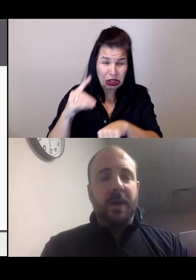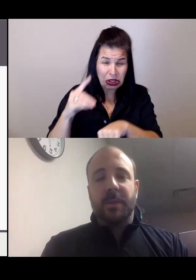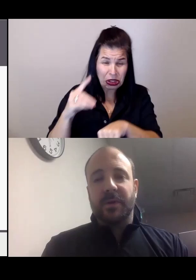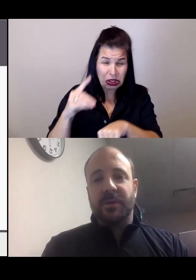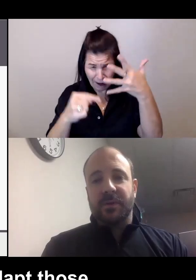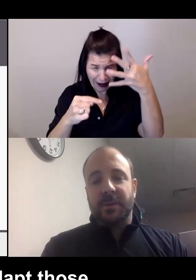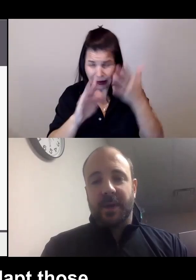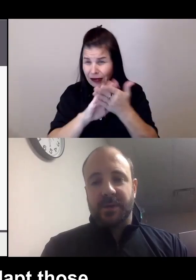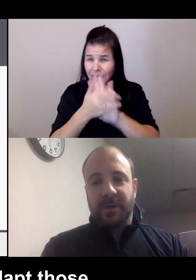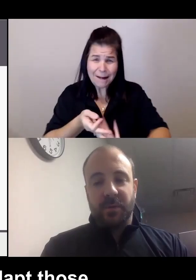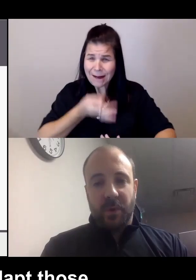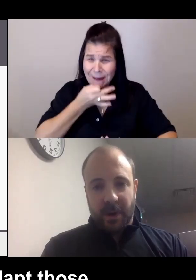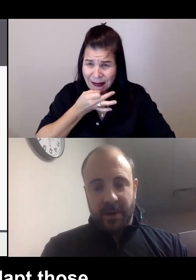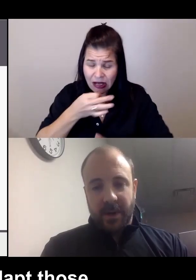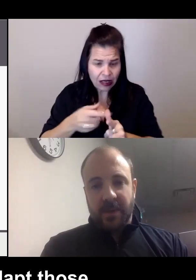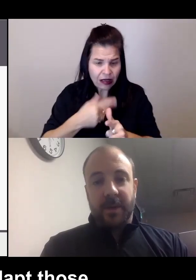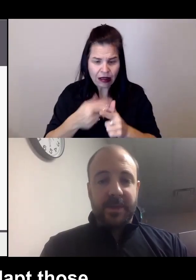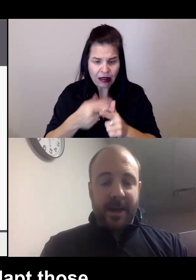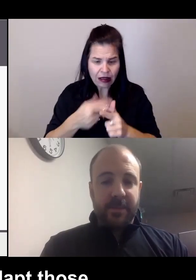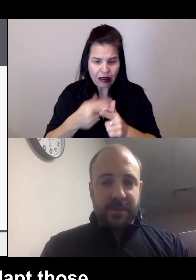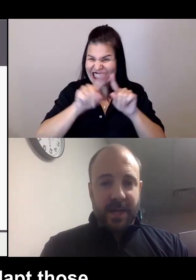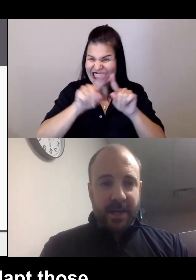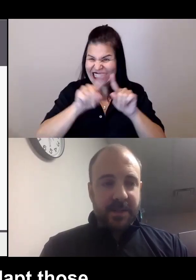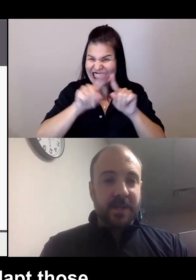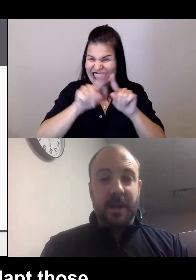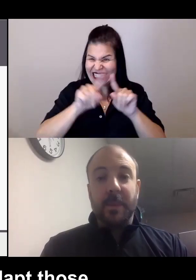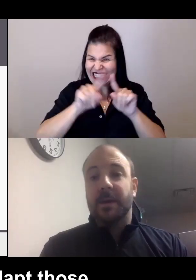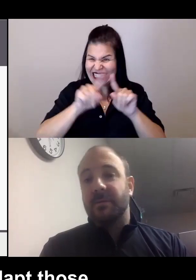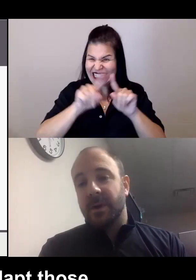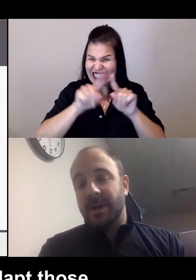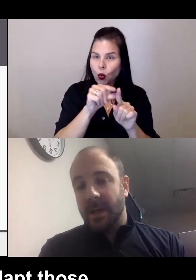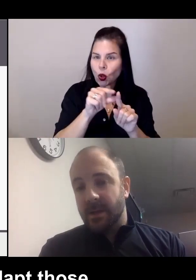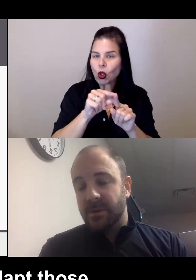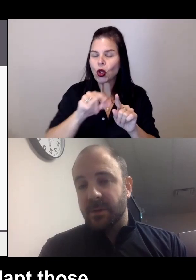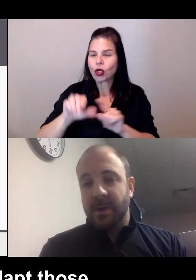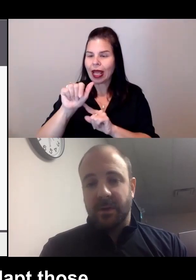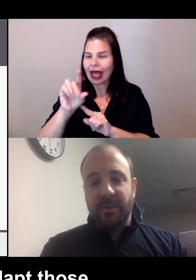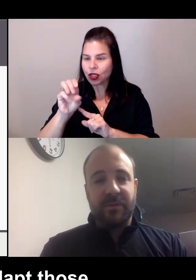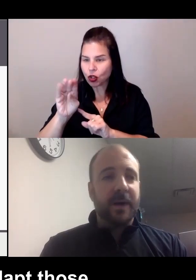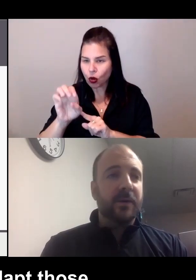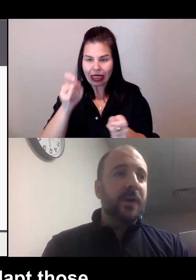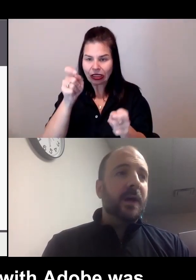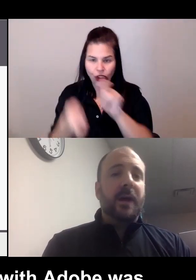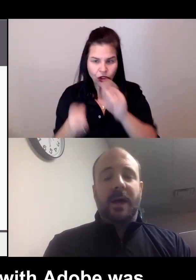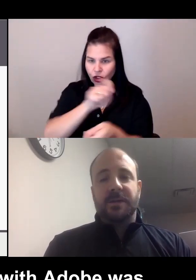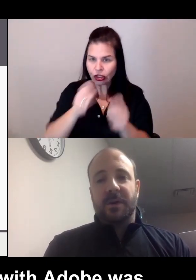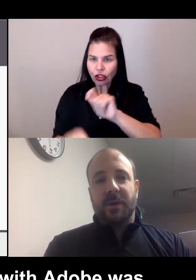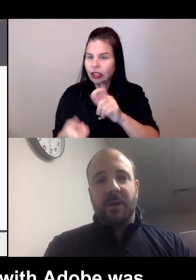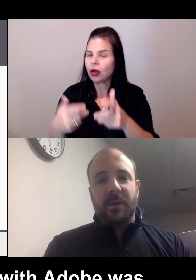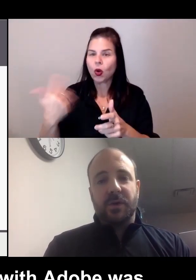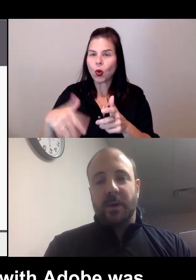software, but also using Microsoft Word to help adapt those tasks to then be converted into Adobe files.